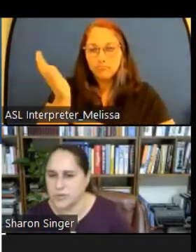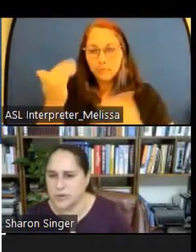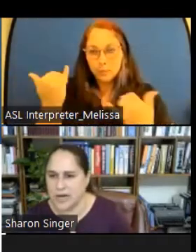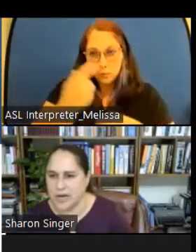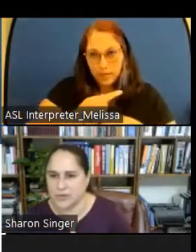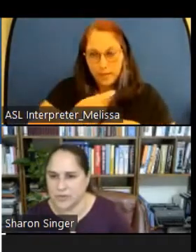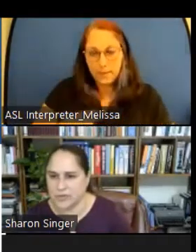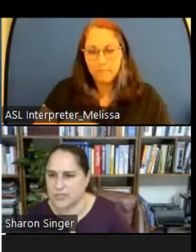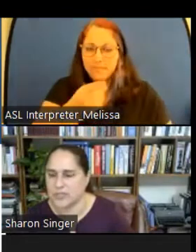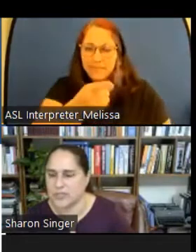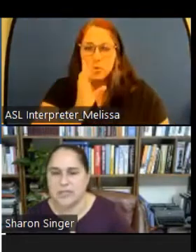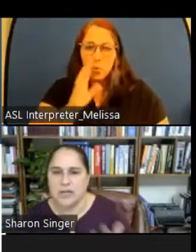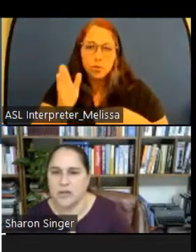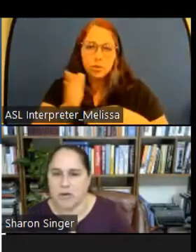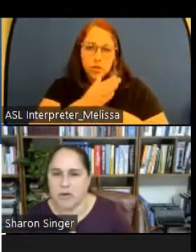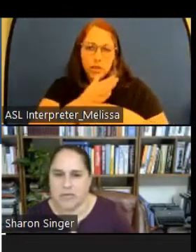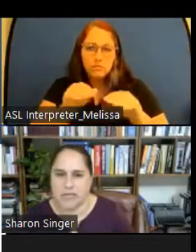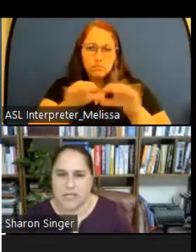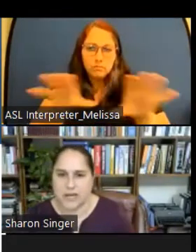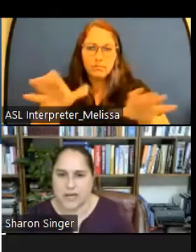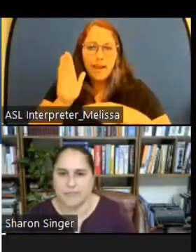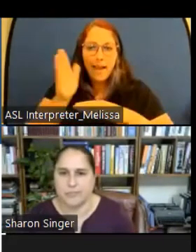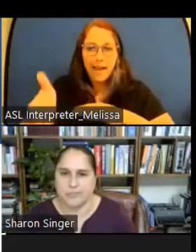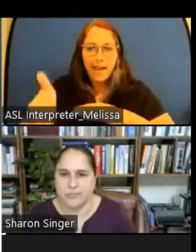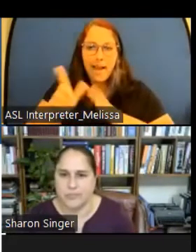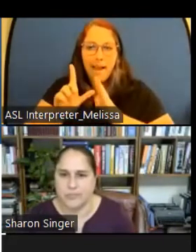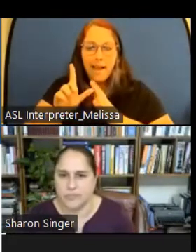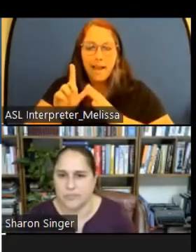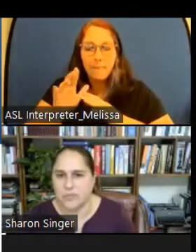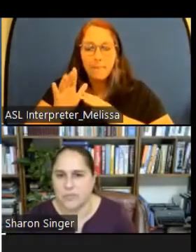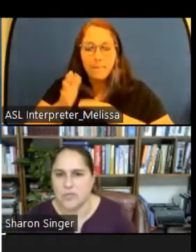shared with you afterwards. You can go to the next slide.